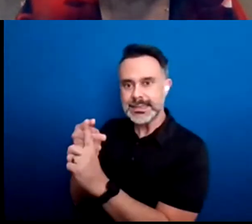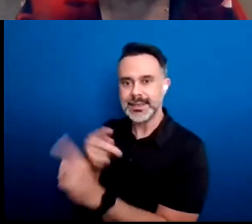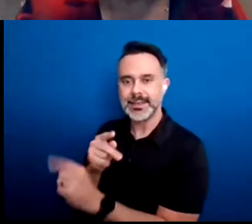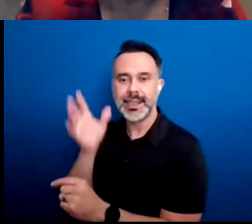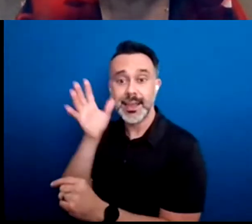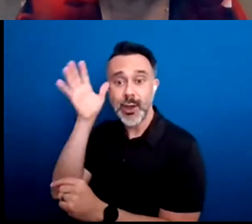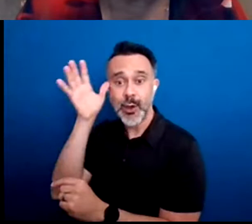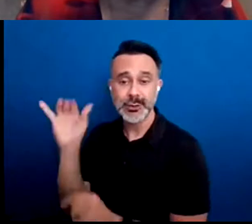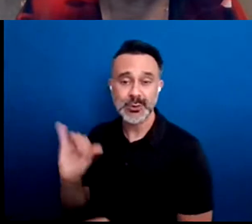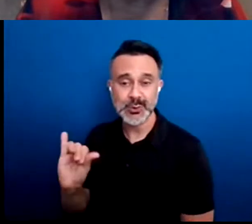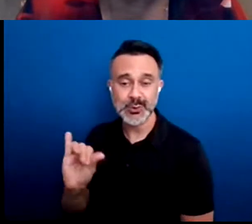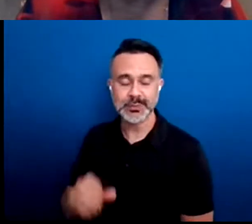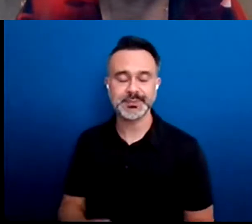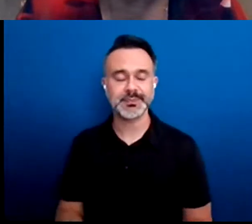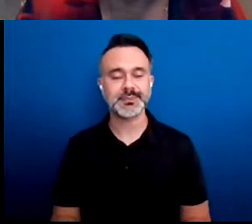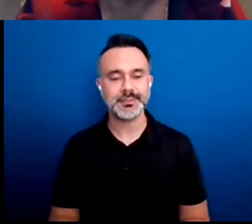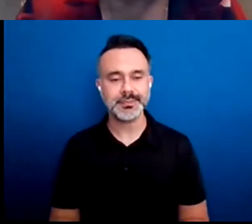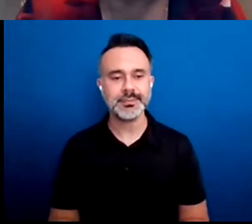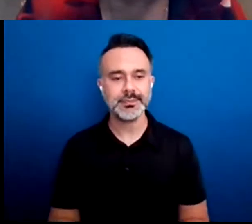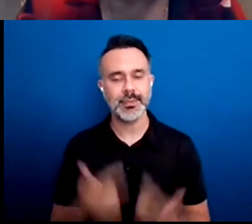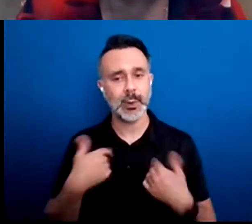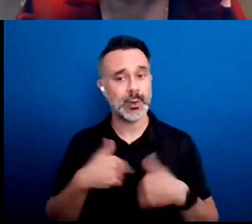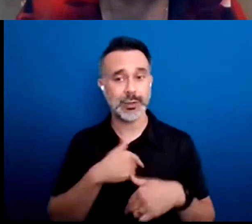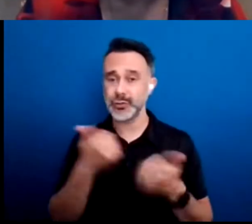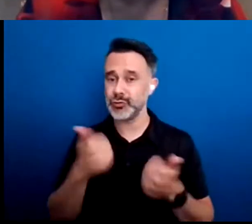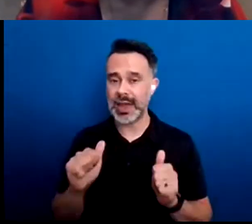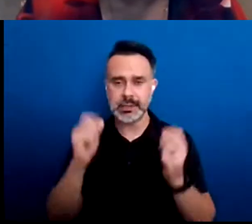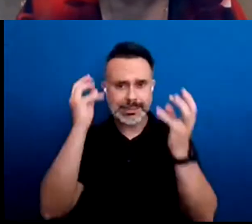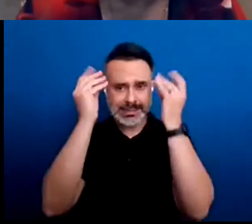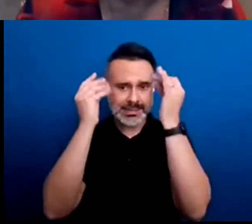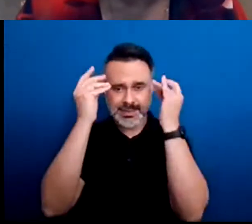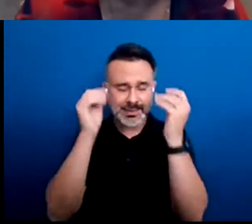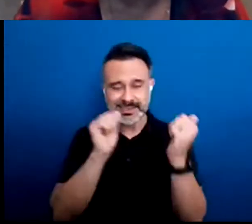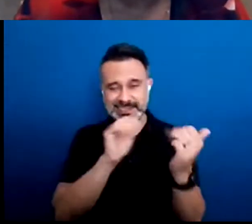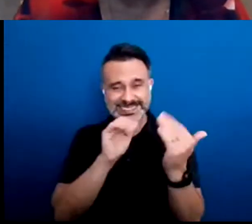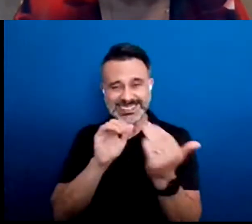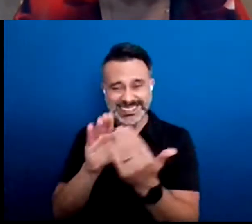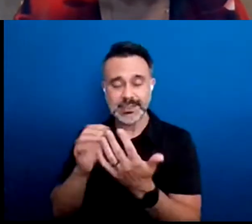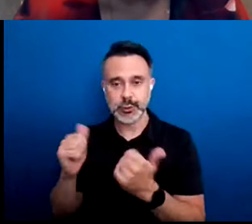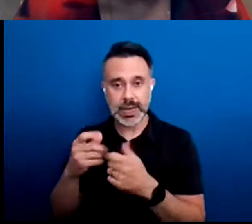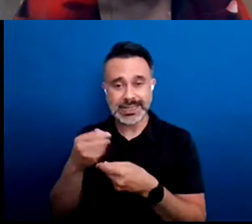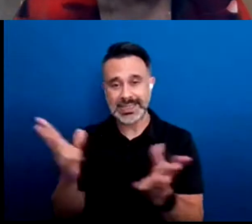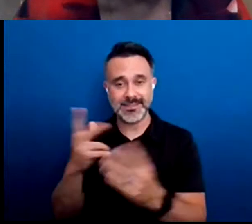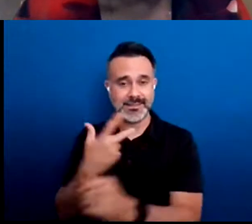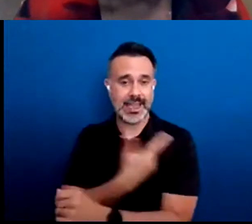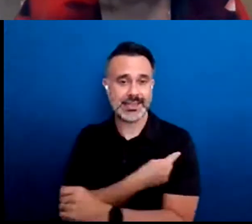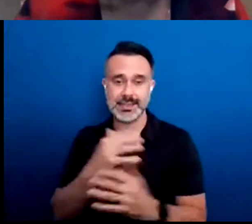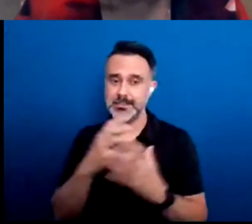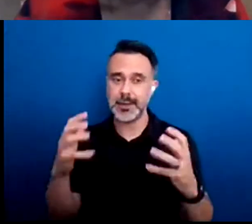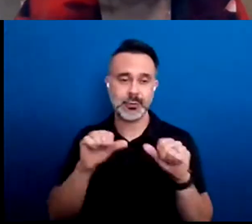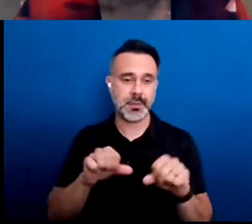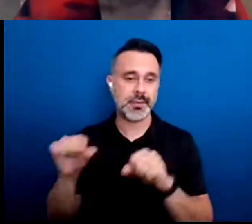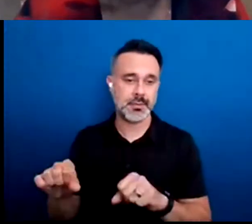we're trying as many ways as we can in order to get more people to get vaccinated.